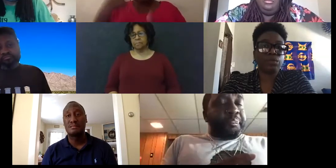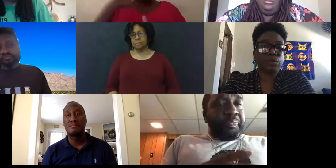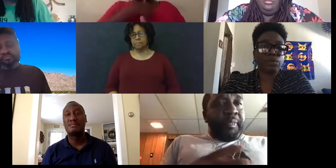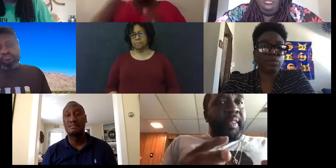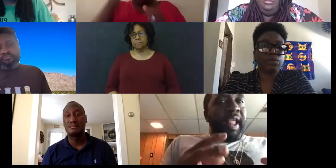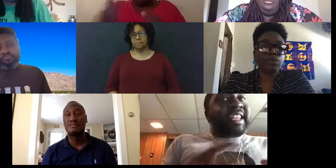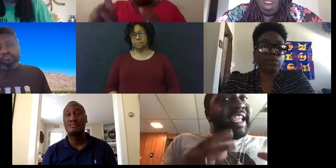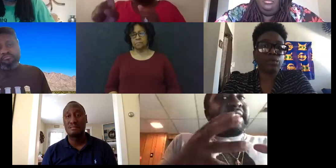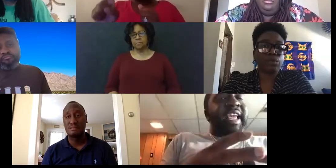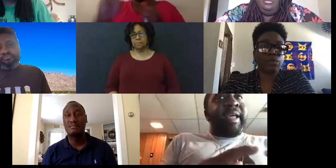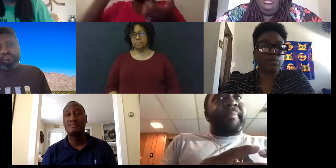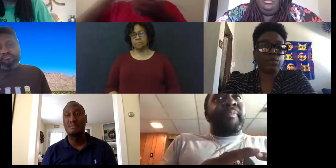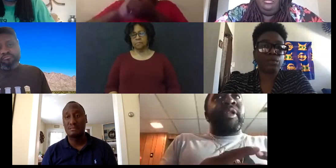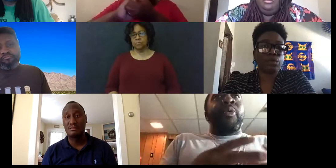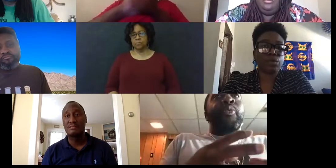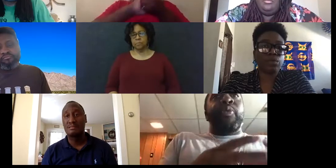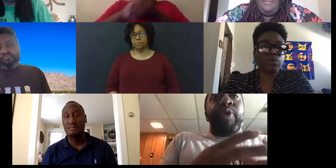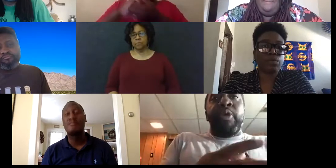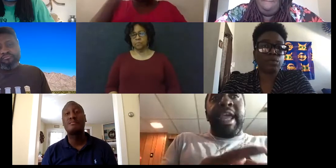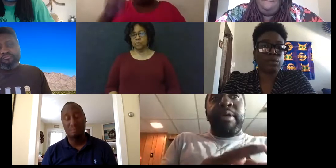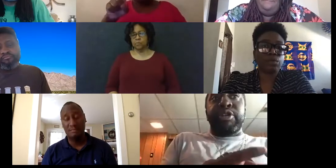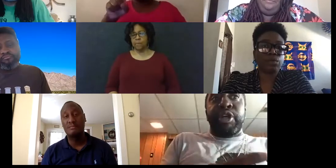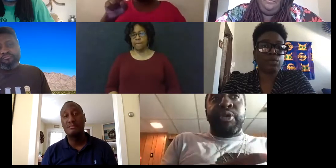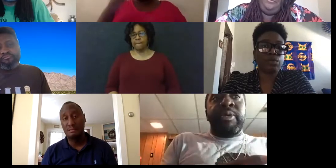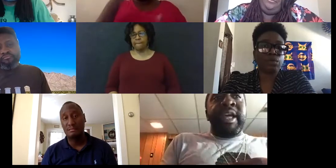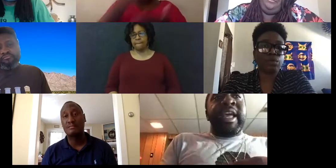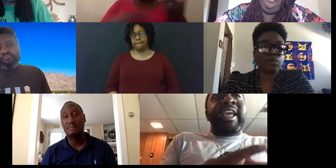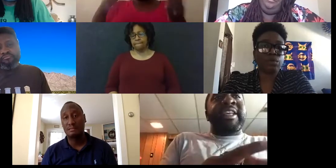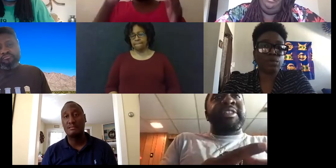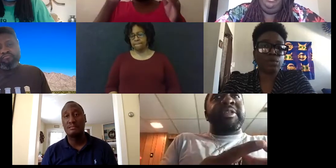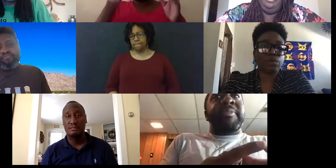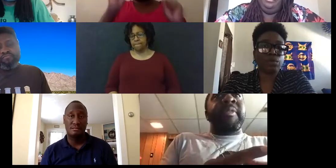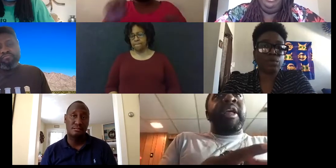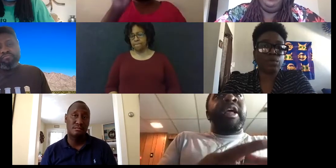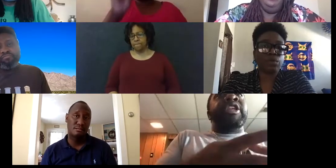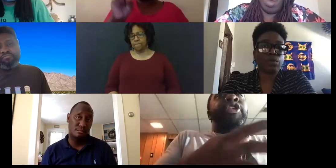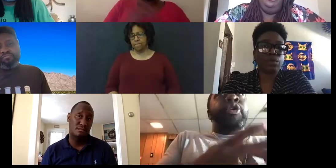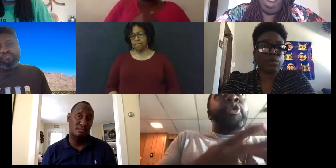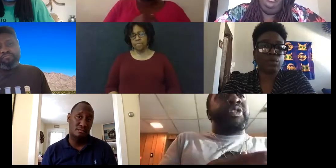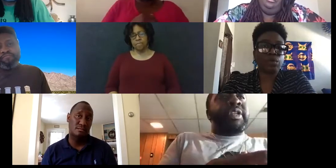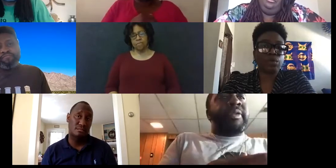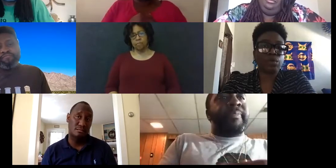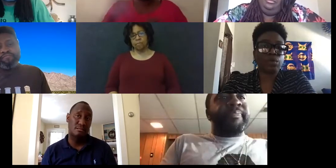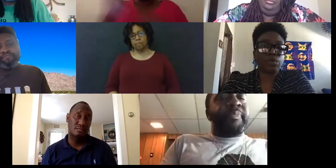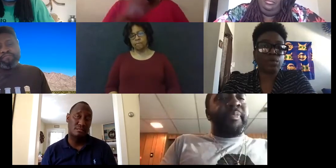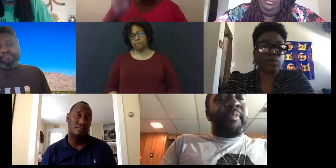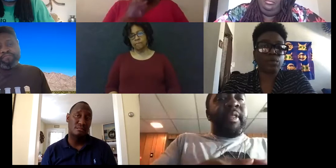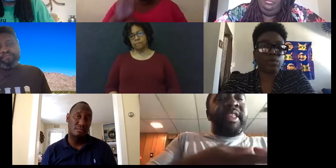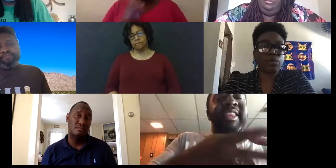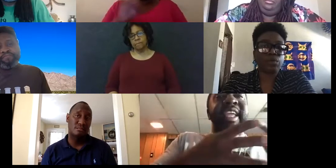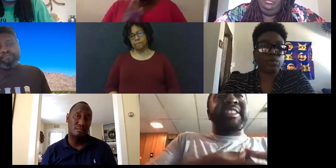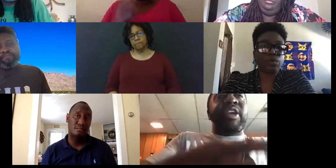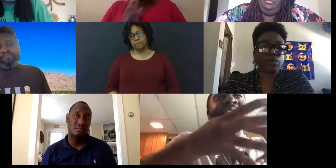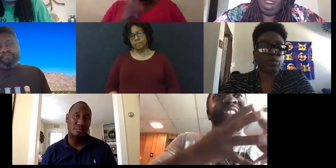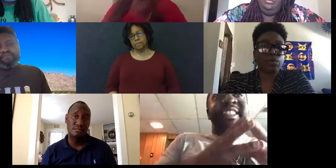together. I think that what we'll be able to do is use